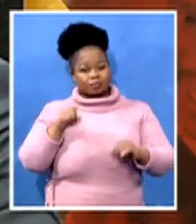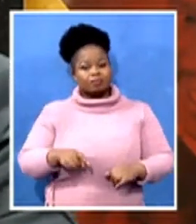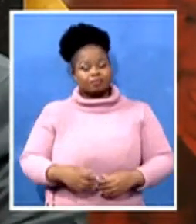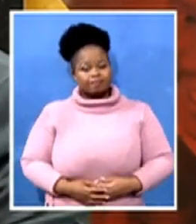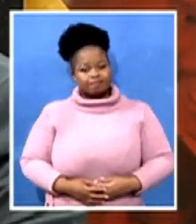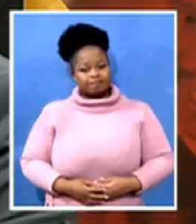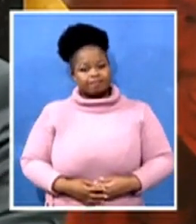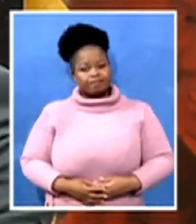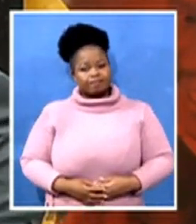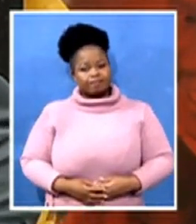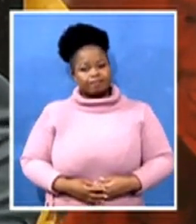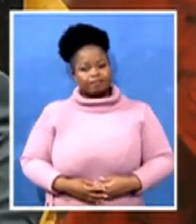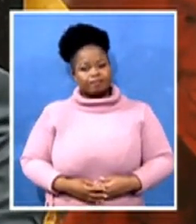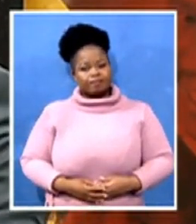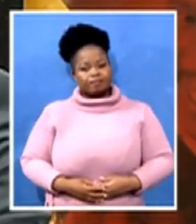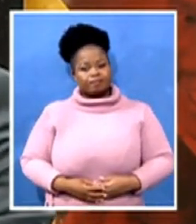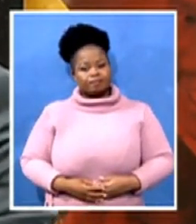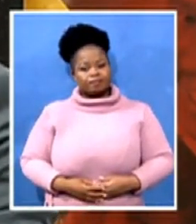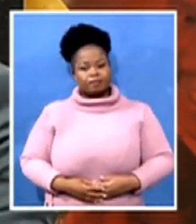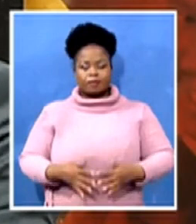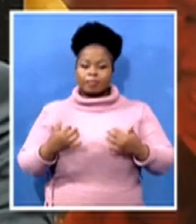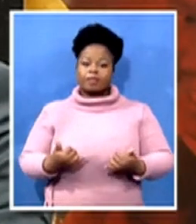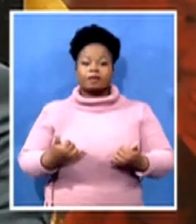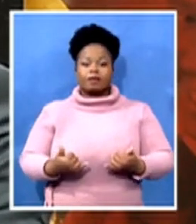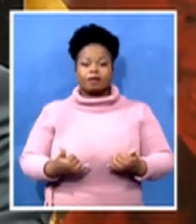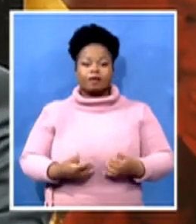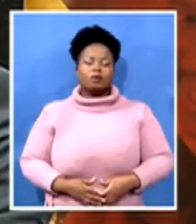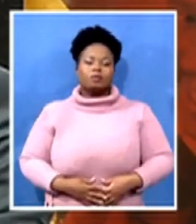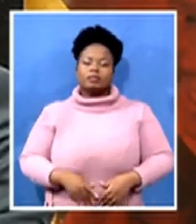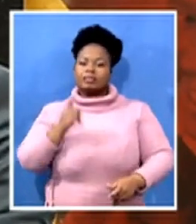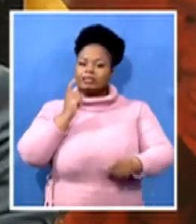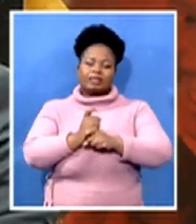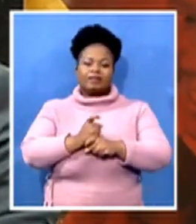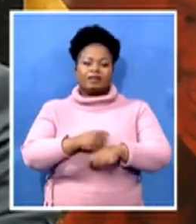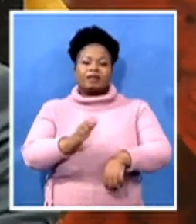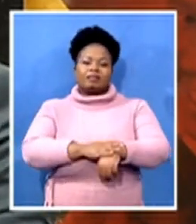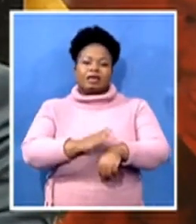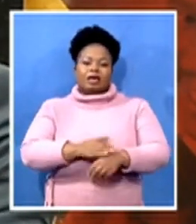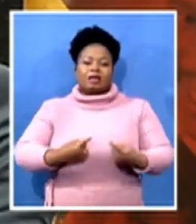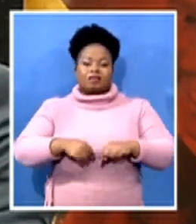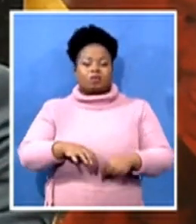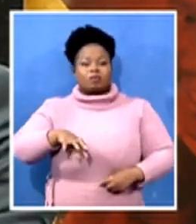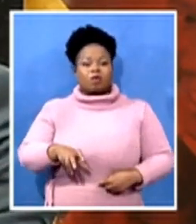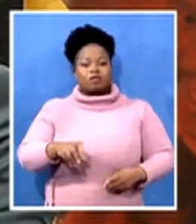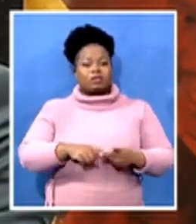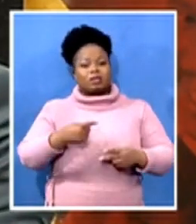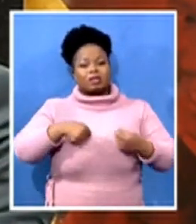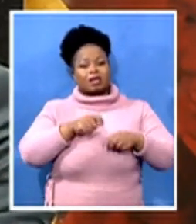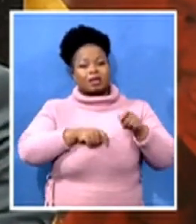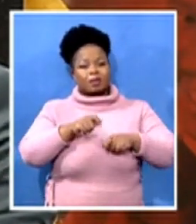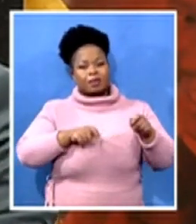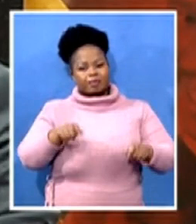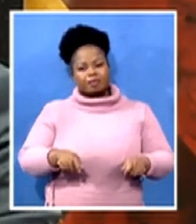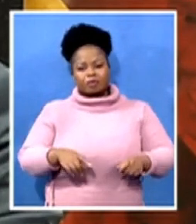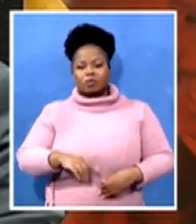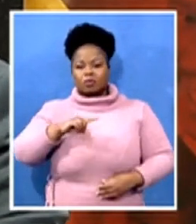While these are trying and troubling times for our province and our people, each and every one of us has a responsibility